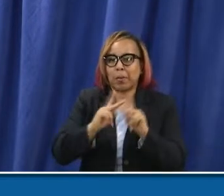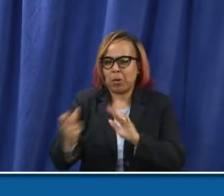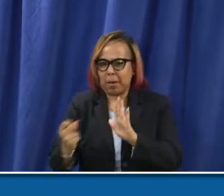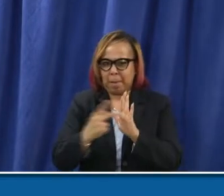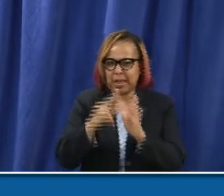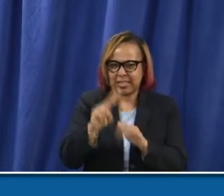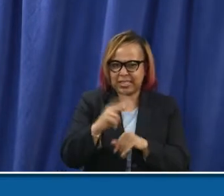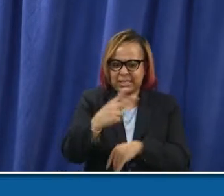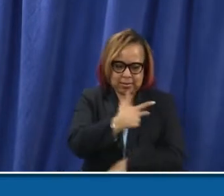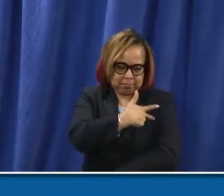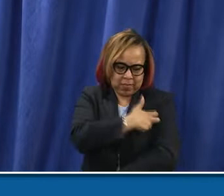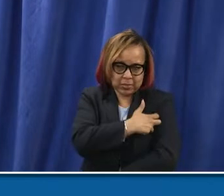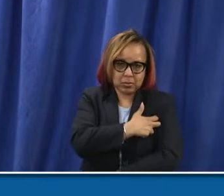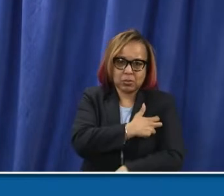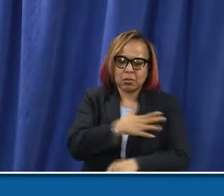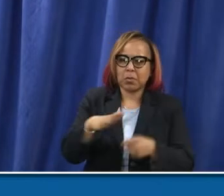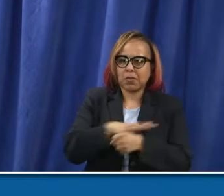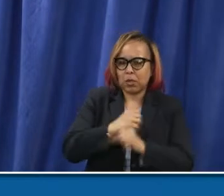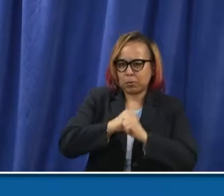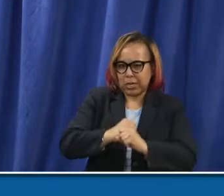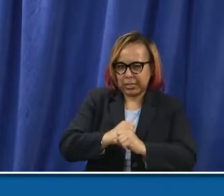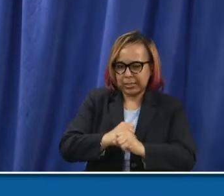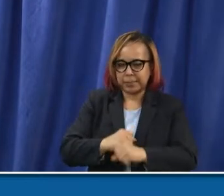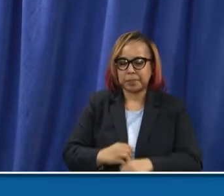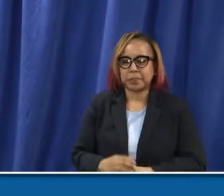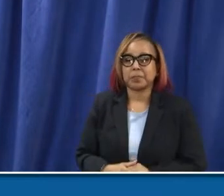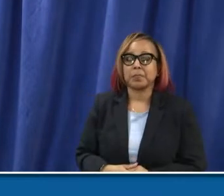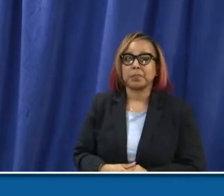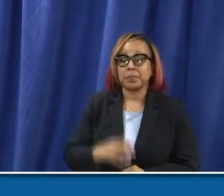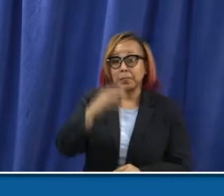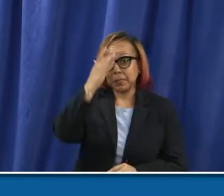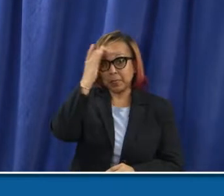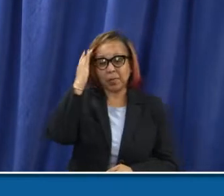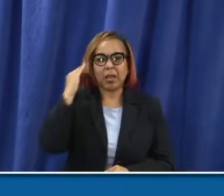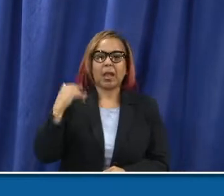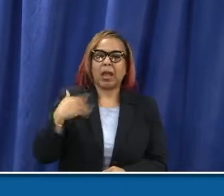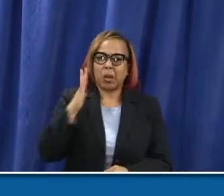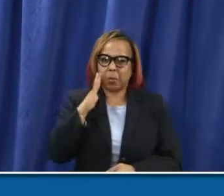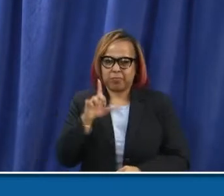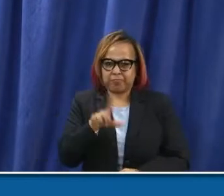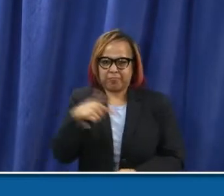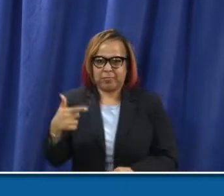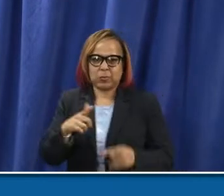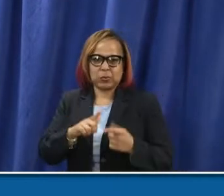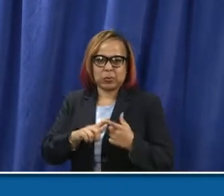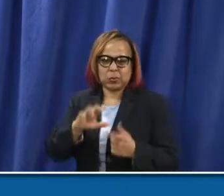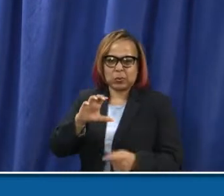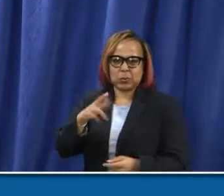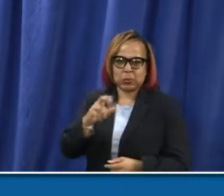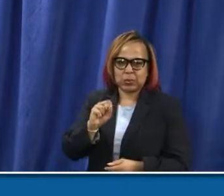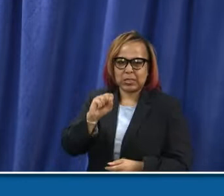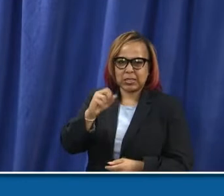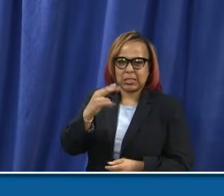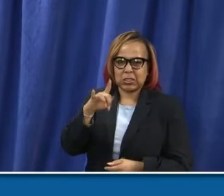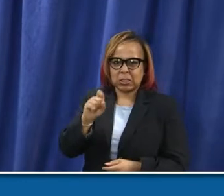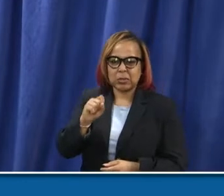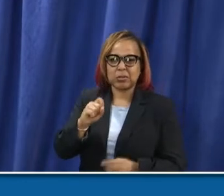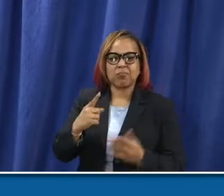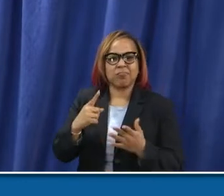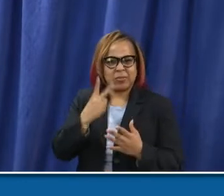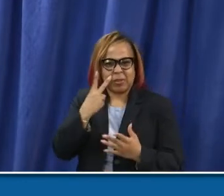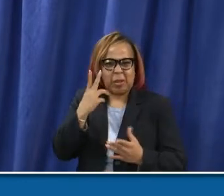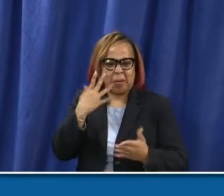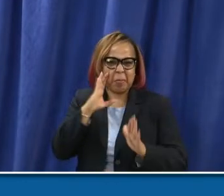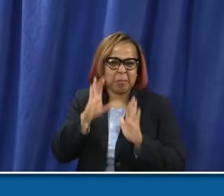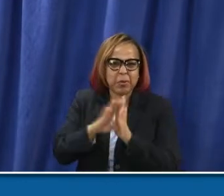get that second vaccine to be fully protected. And then I want to turn it over to Christopher Shields to talk a little bit behind the scenes. You saw a lot of